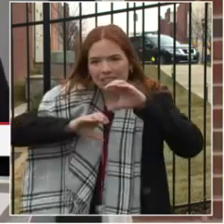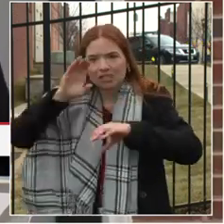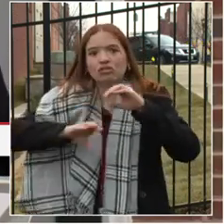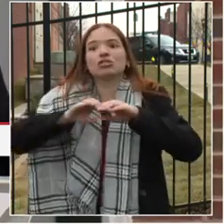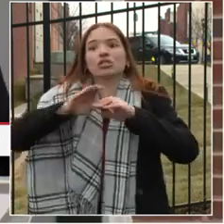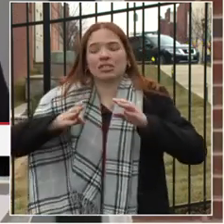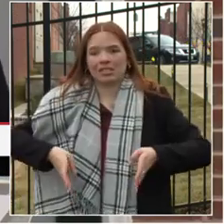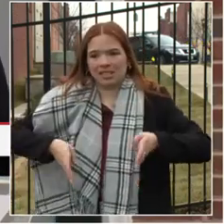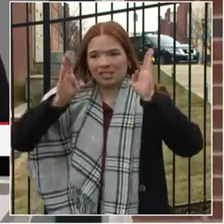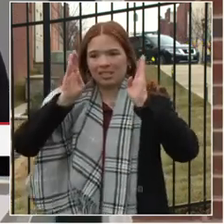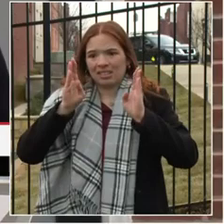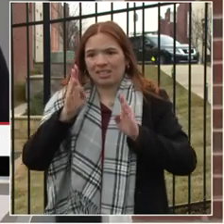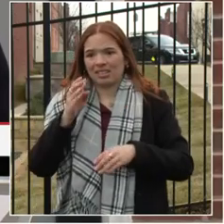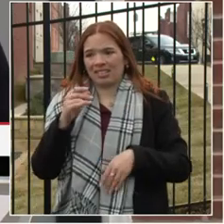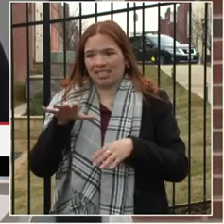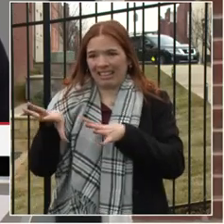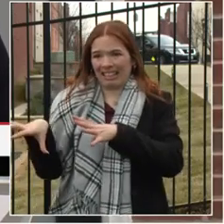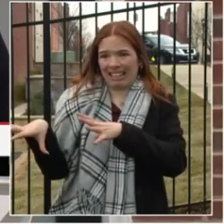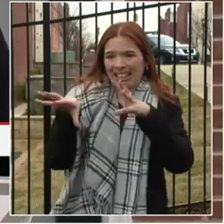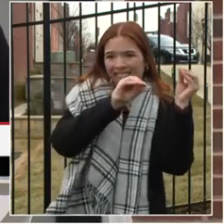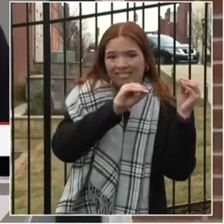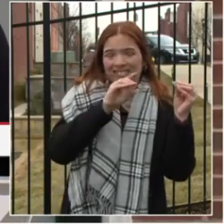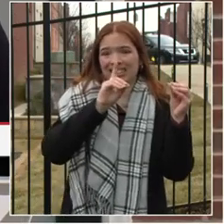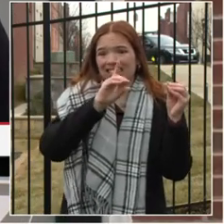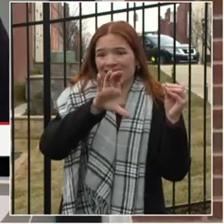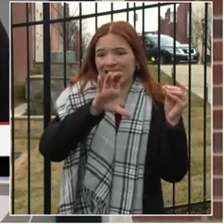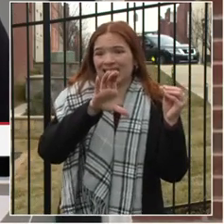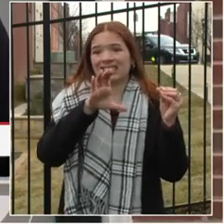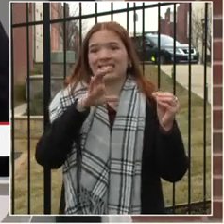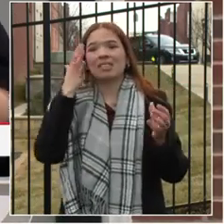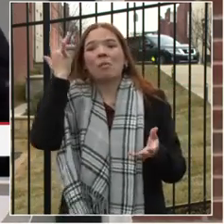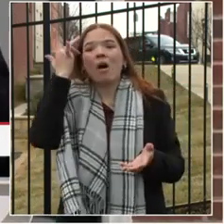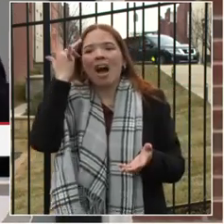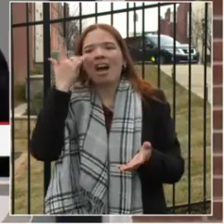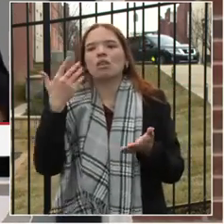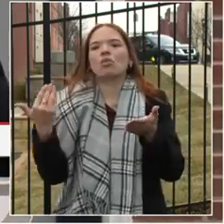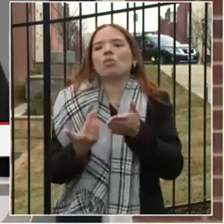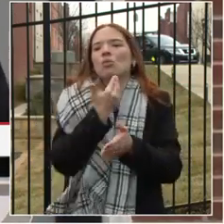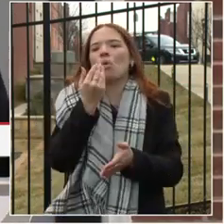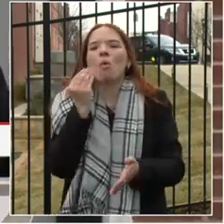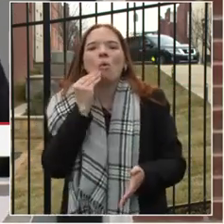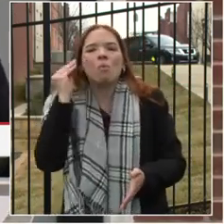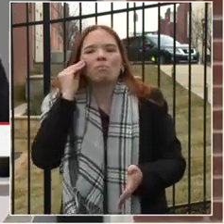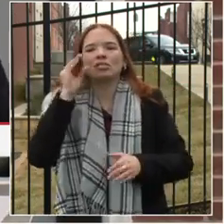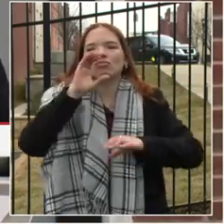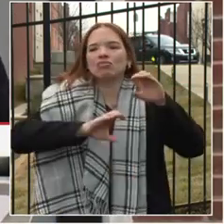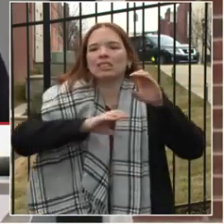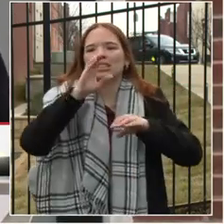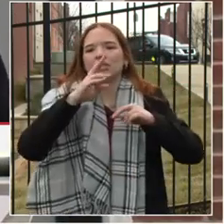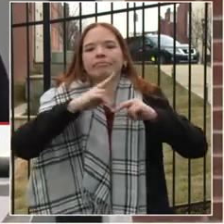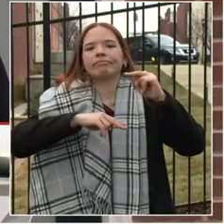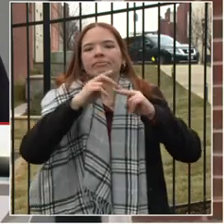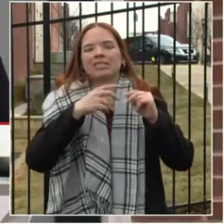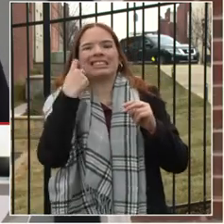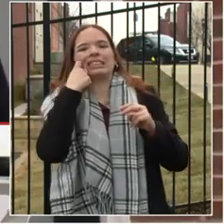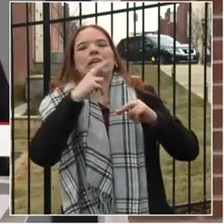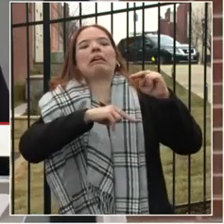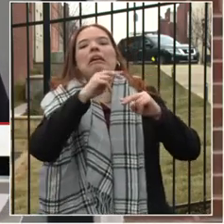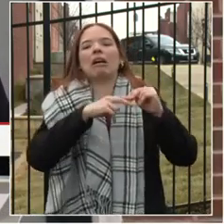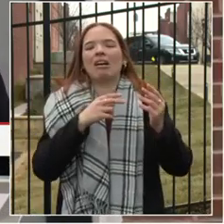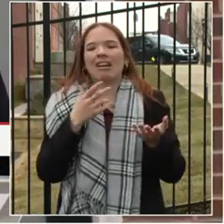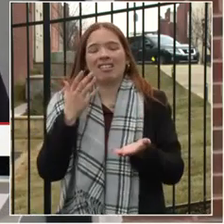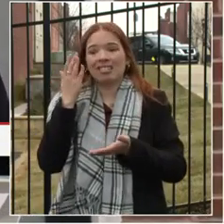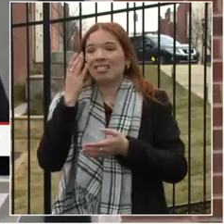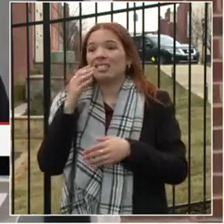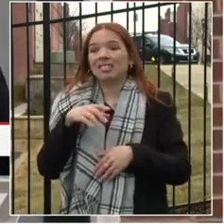leaving the district, sometimes they're leaving for new construction. So I just want everybody who's involved in